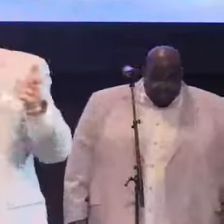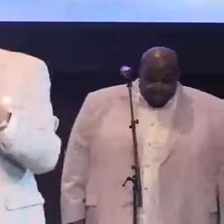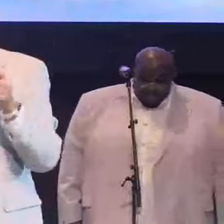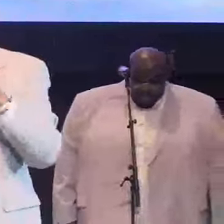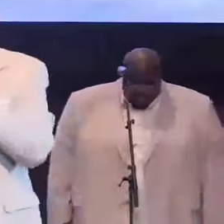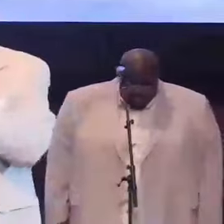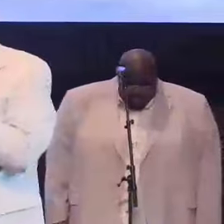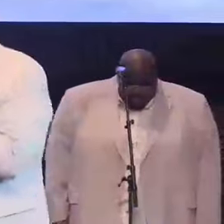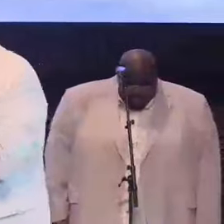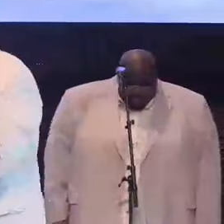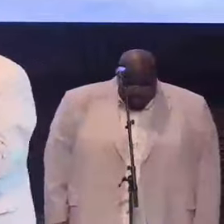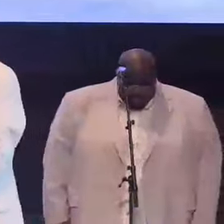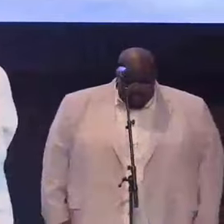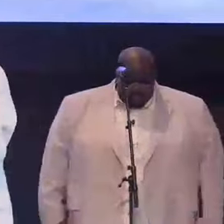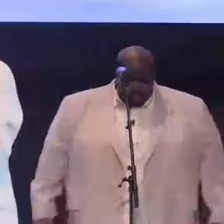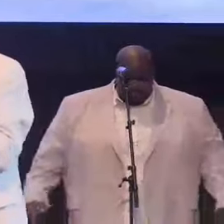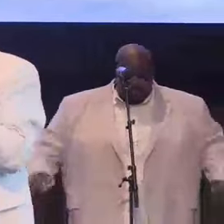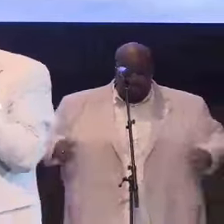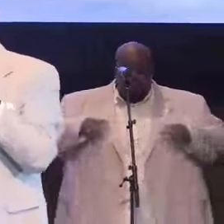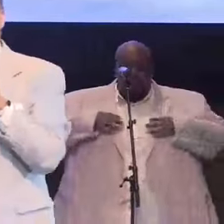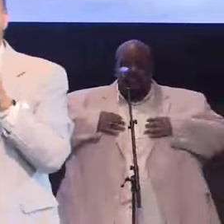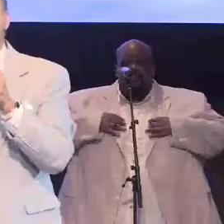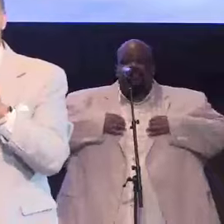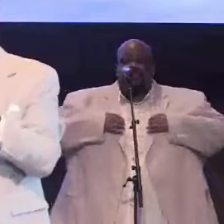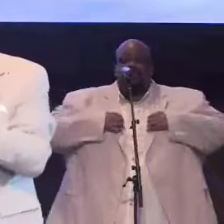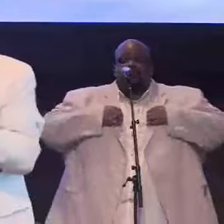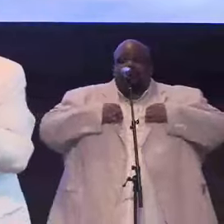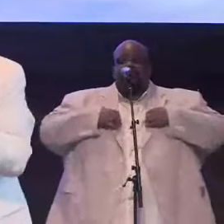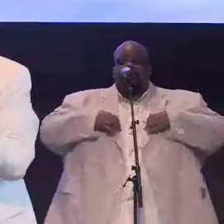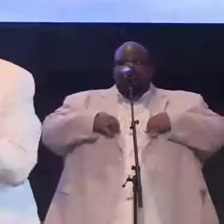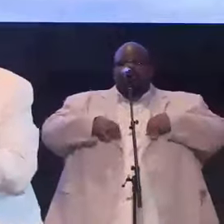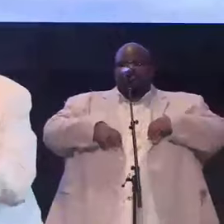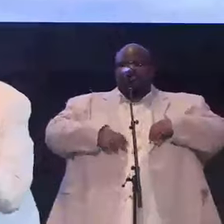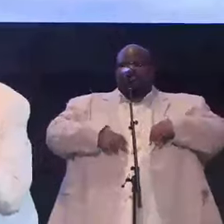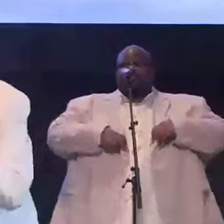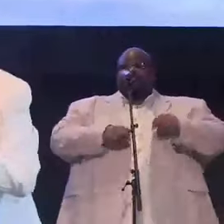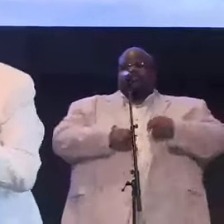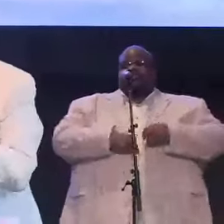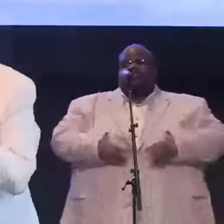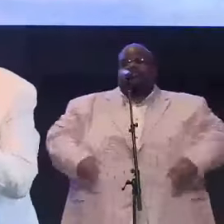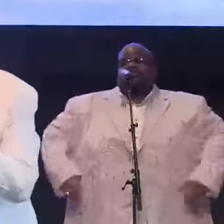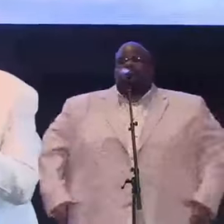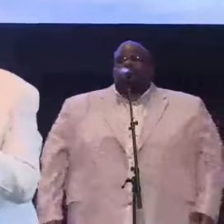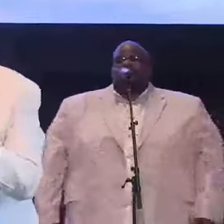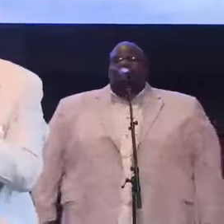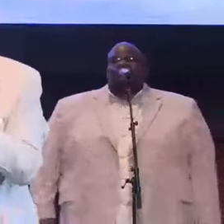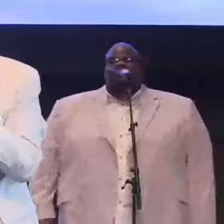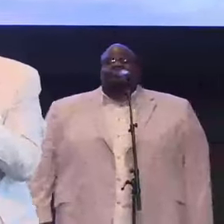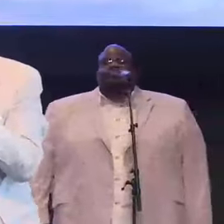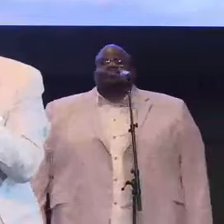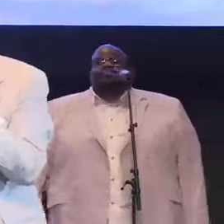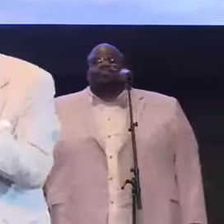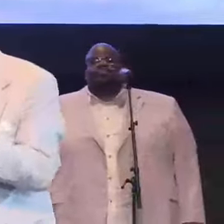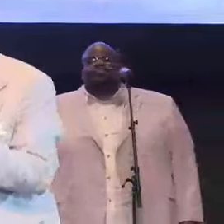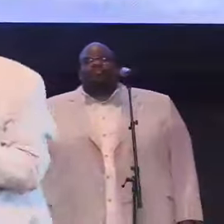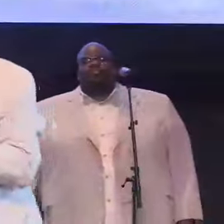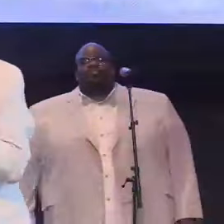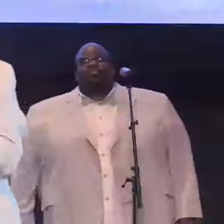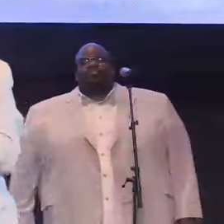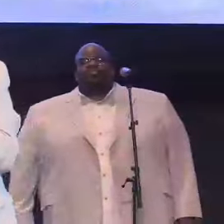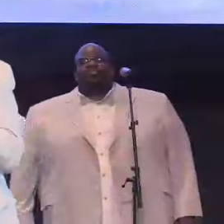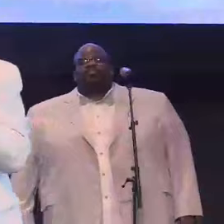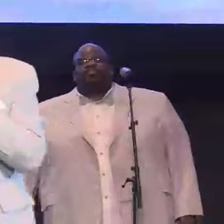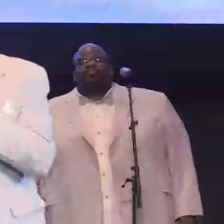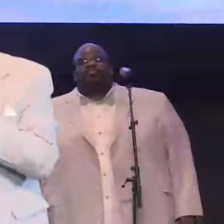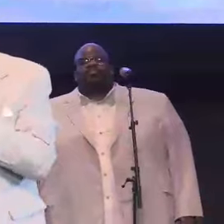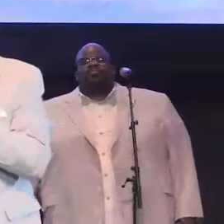saw what was going on and she came up behind me with a little saucepan, just like this big, but it was full of water. And